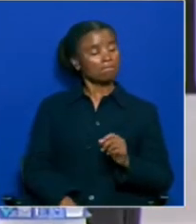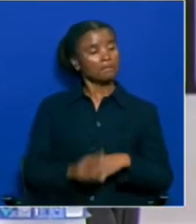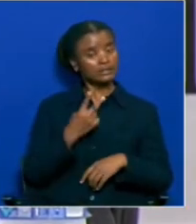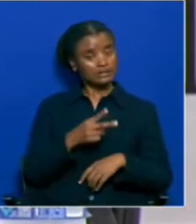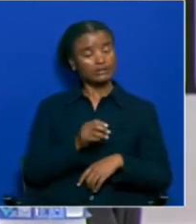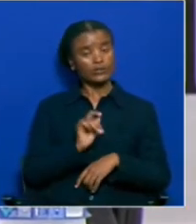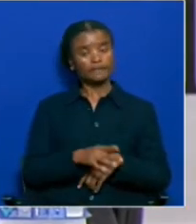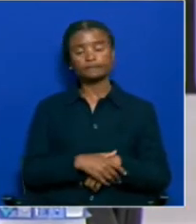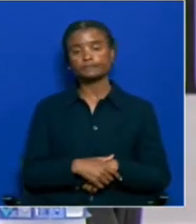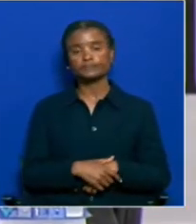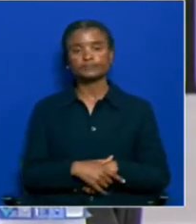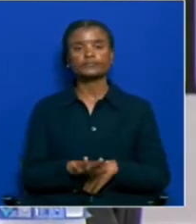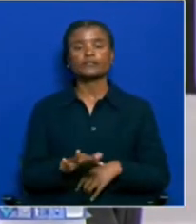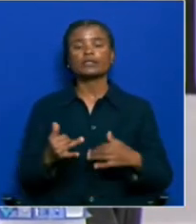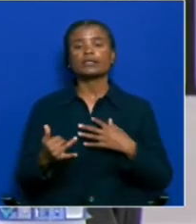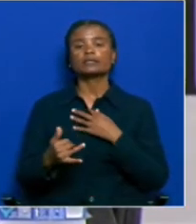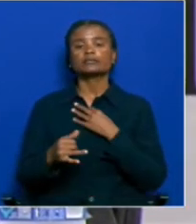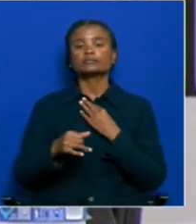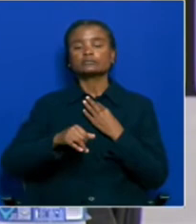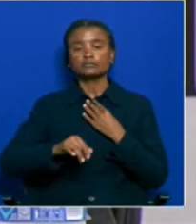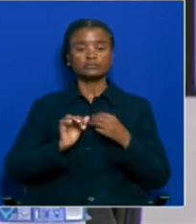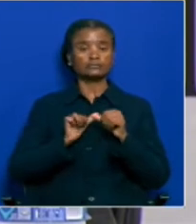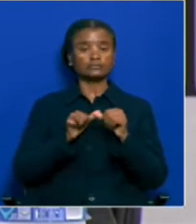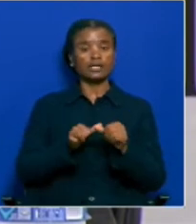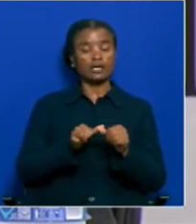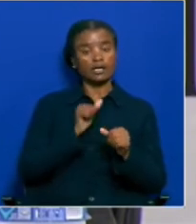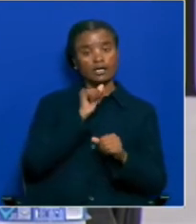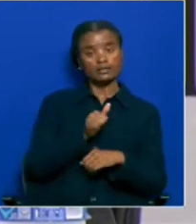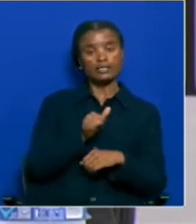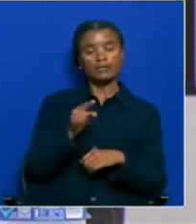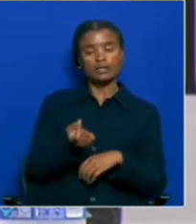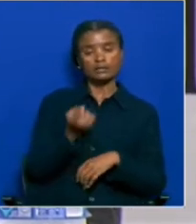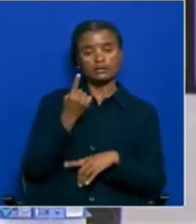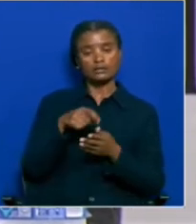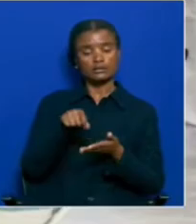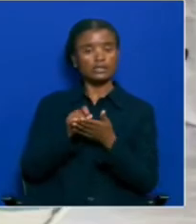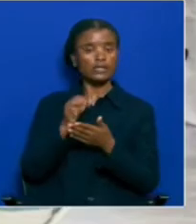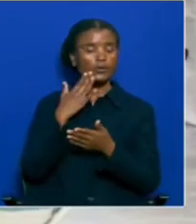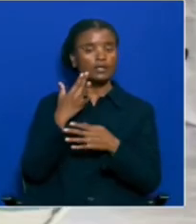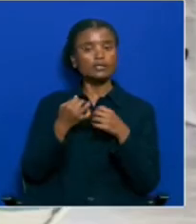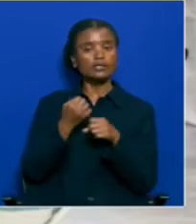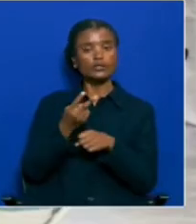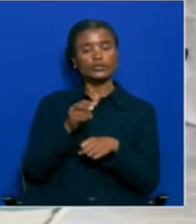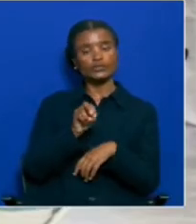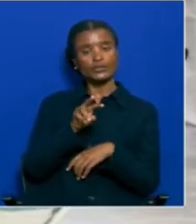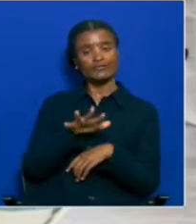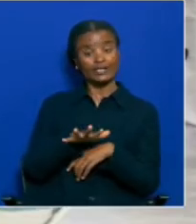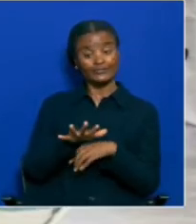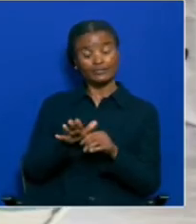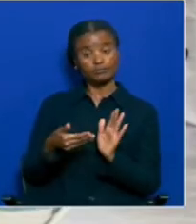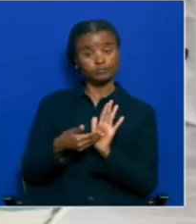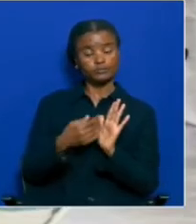would be inconsistent with that answer, but I accept that this was signed in 2025. Yes. Because this 2025 version says you may only do